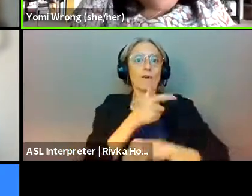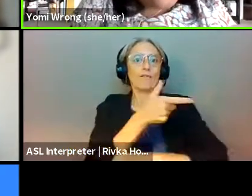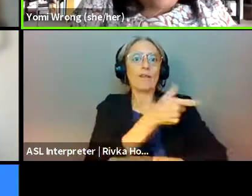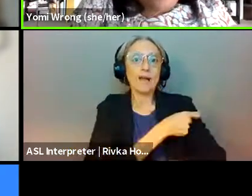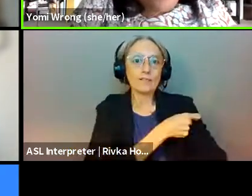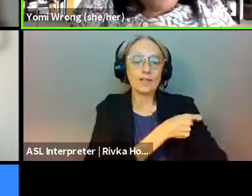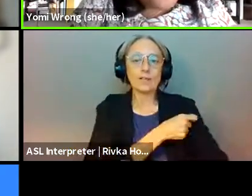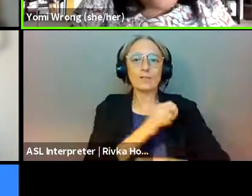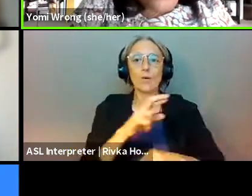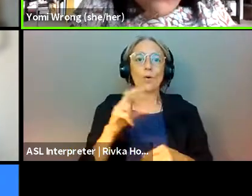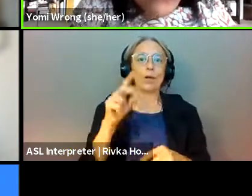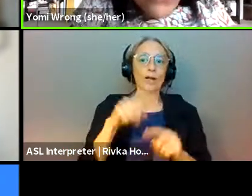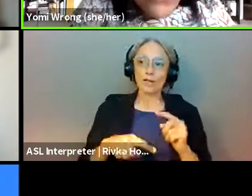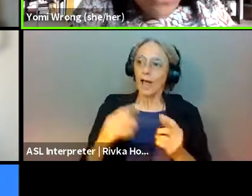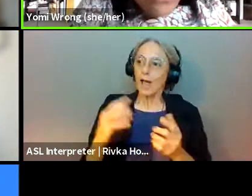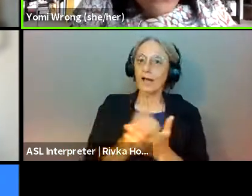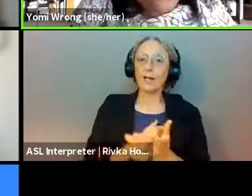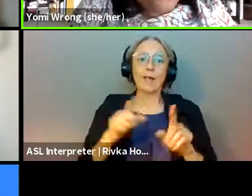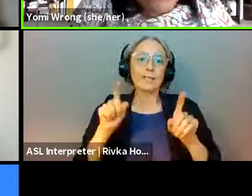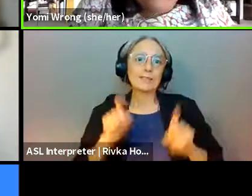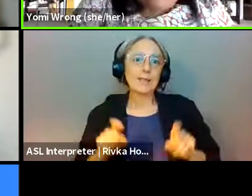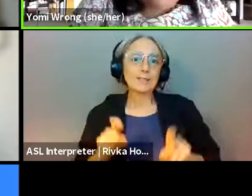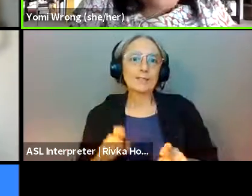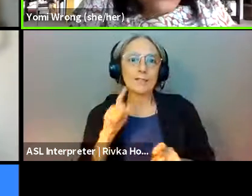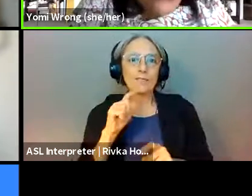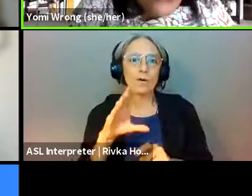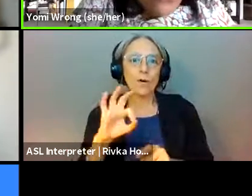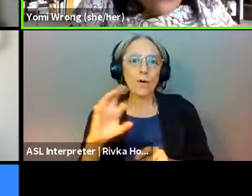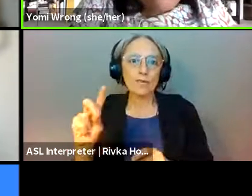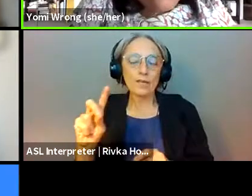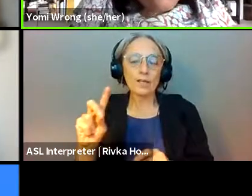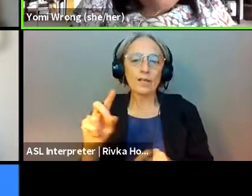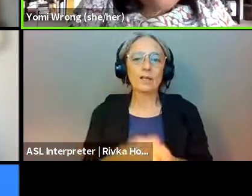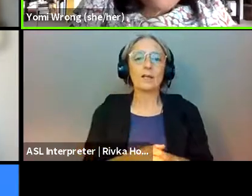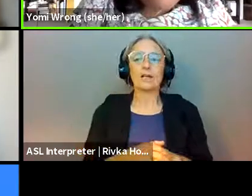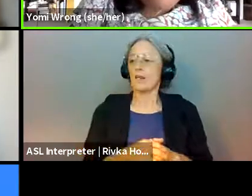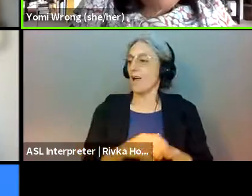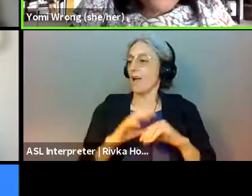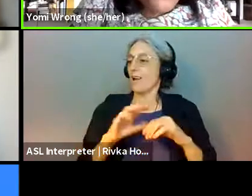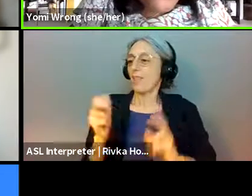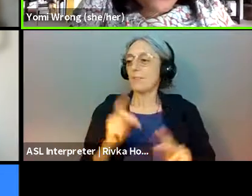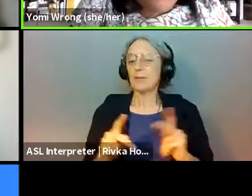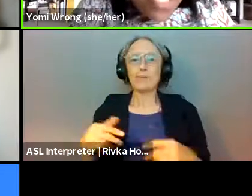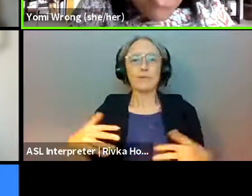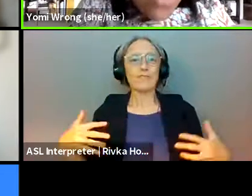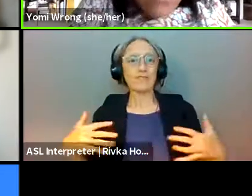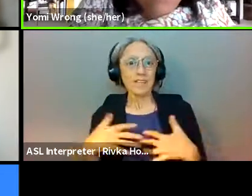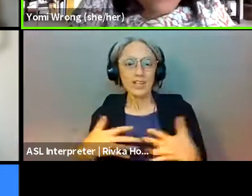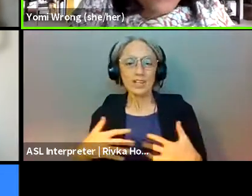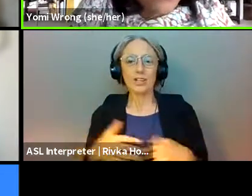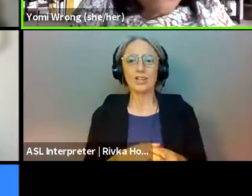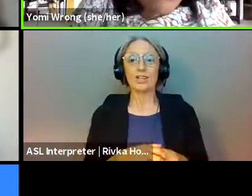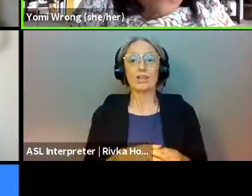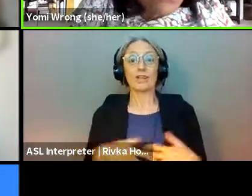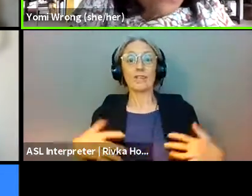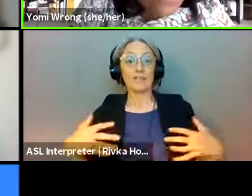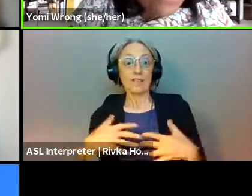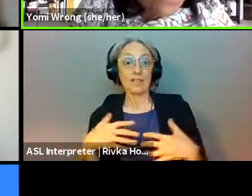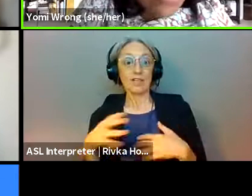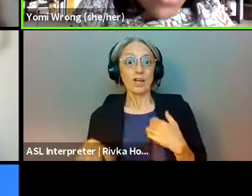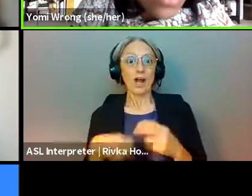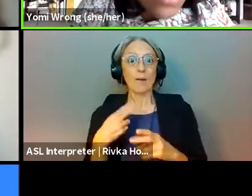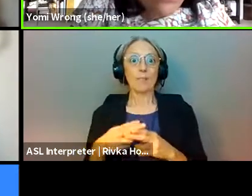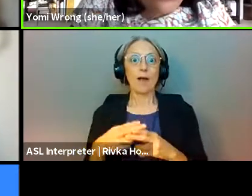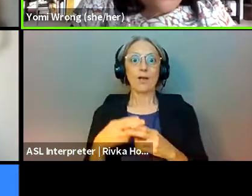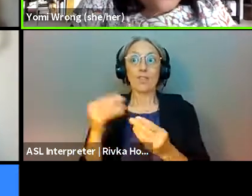have fears. And some of those fears of both the information that's coming out of our medical and